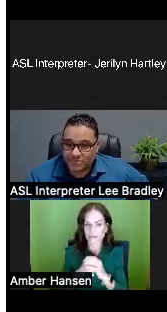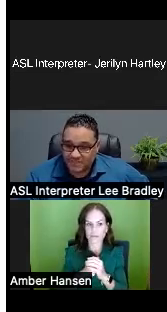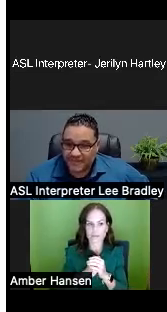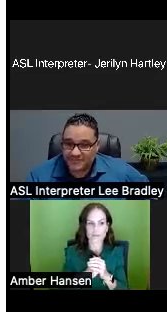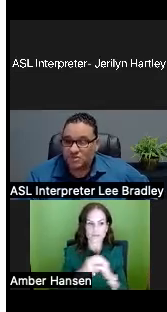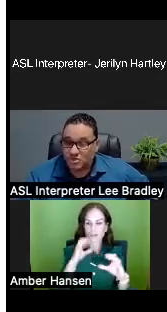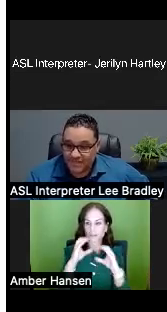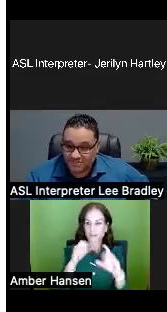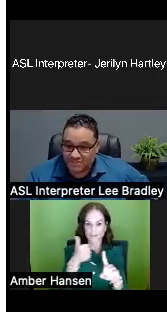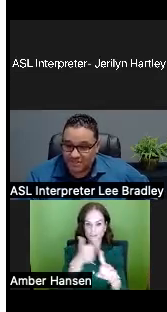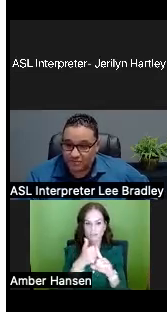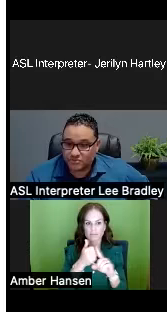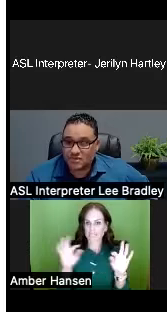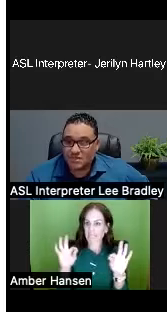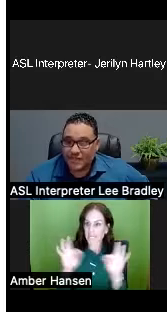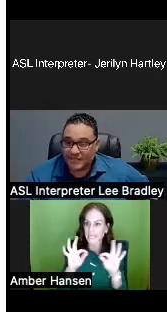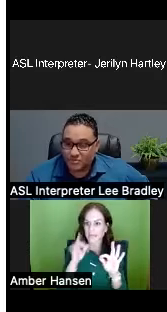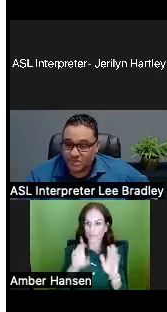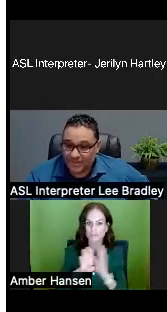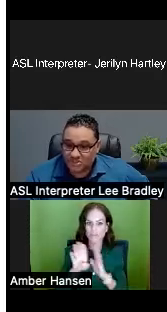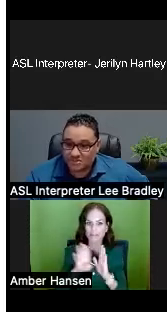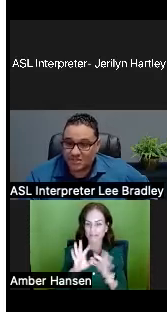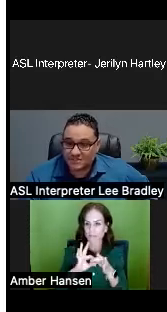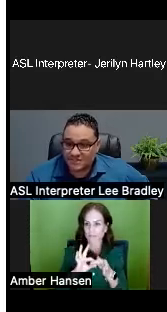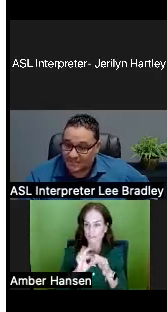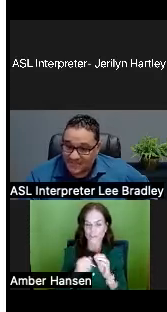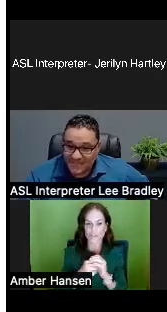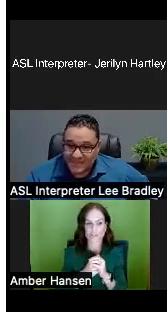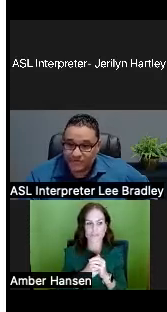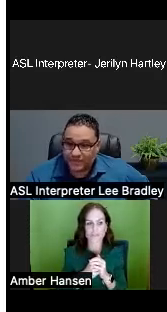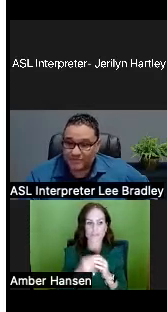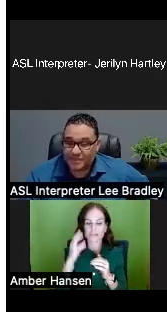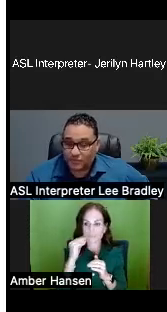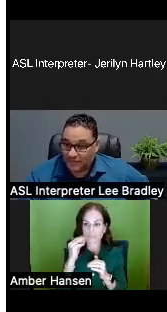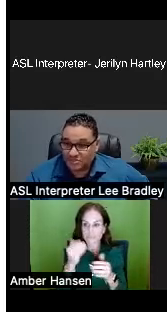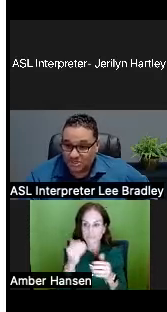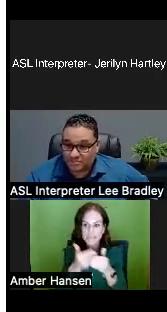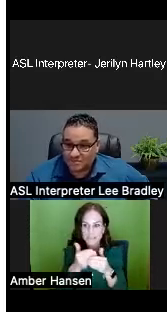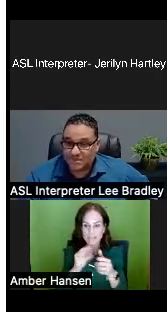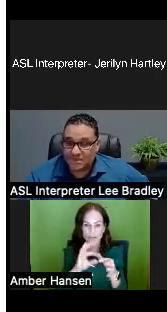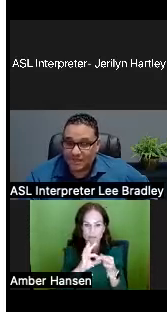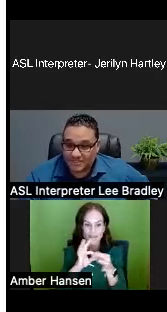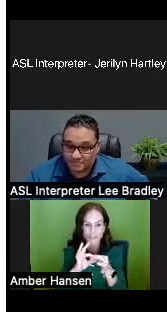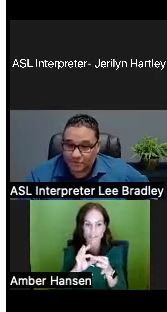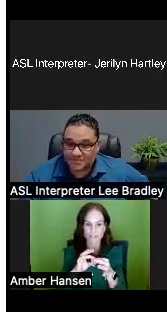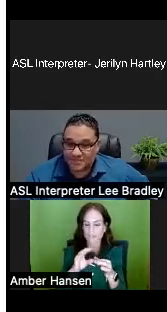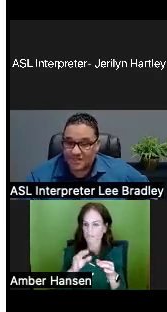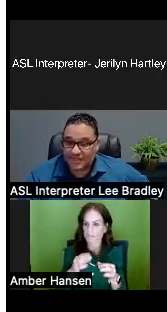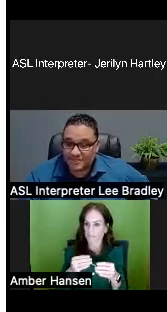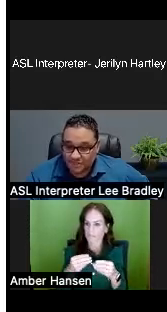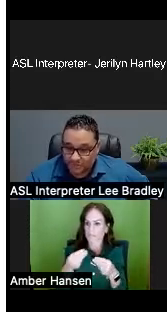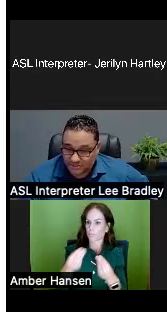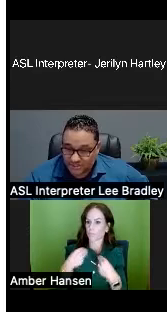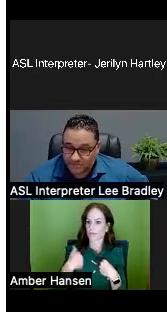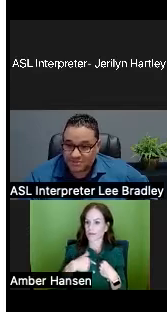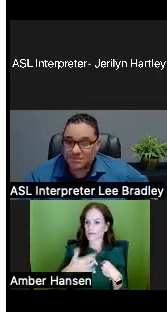Language is linked to communication skills, and communication is a key for developing relationships and experiencing